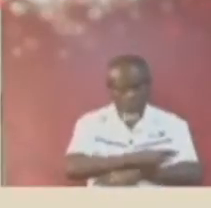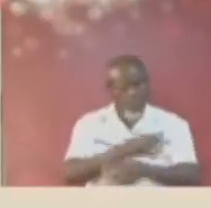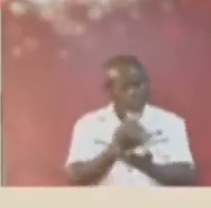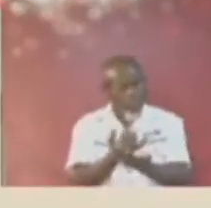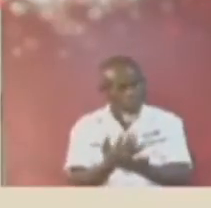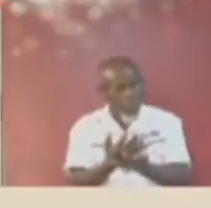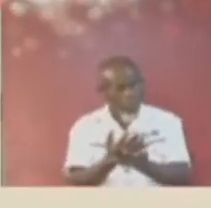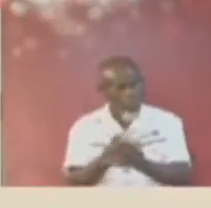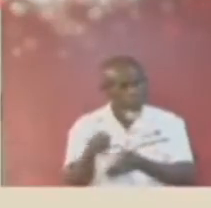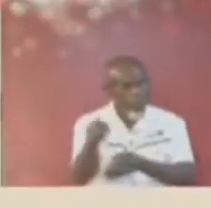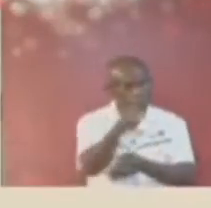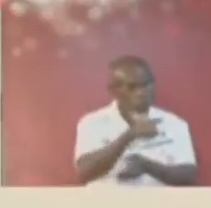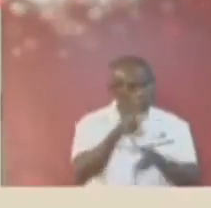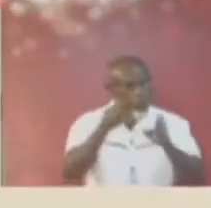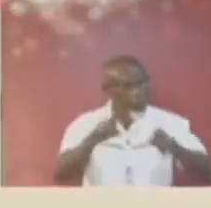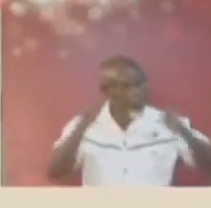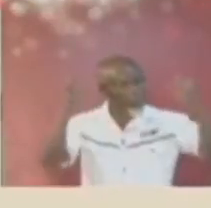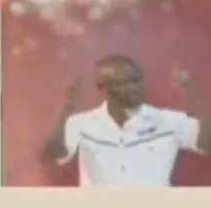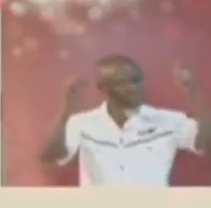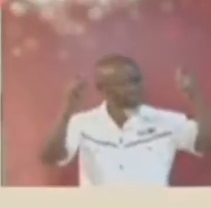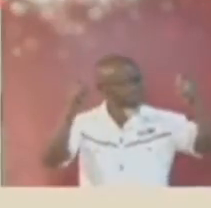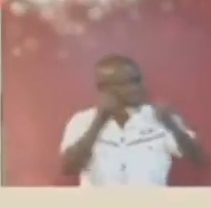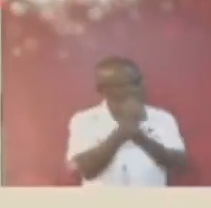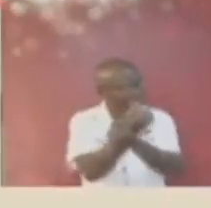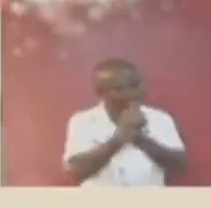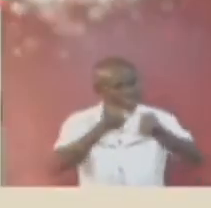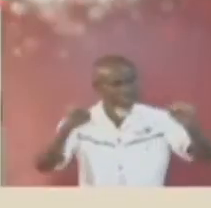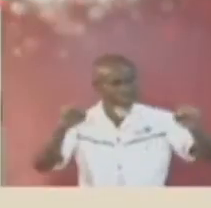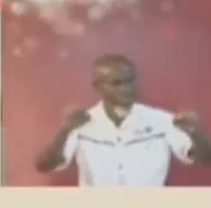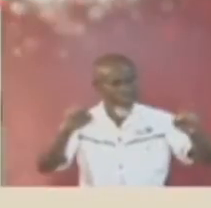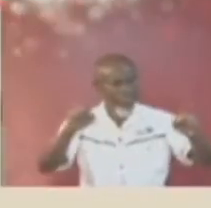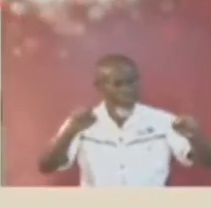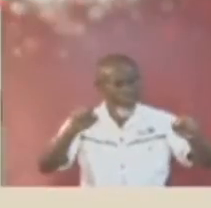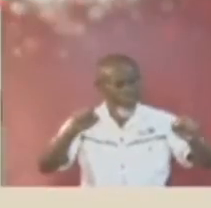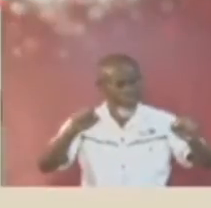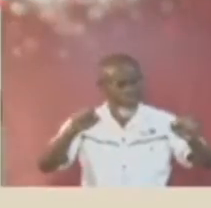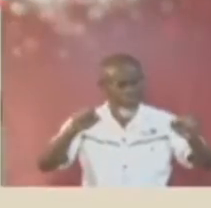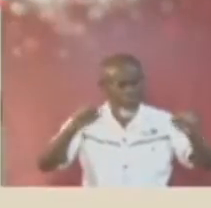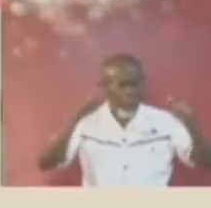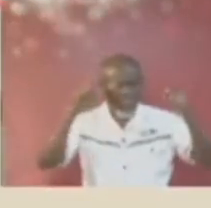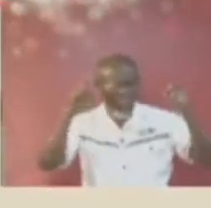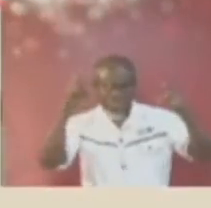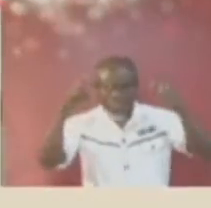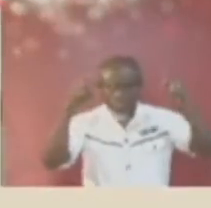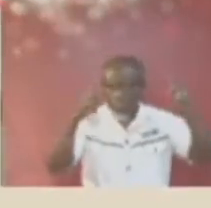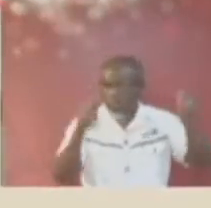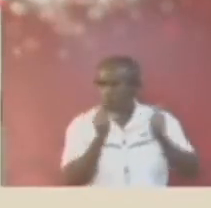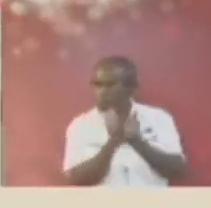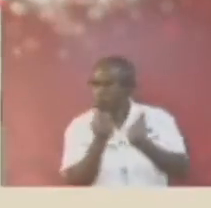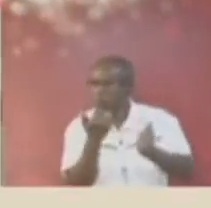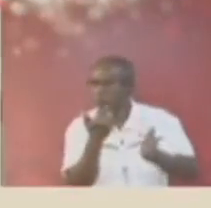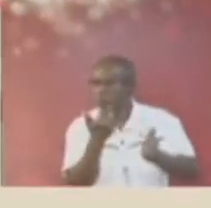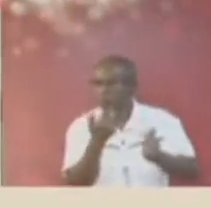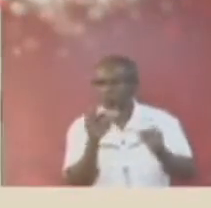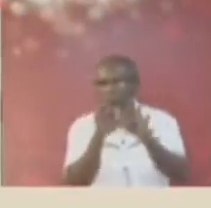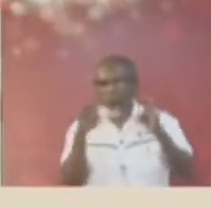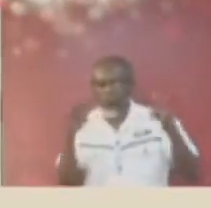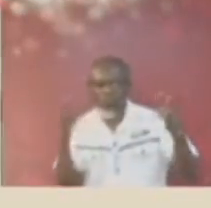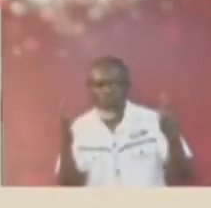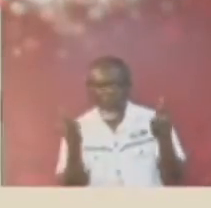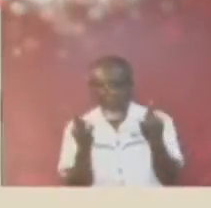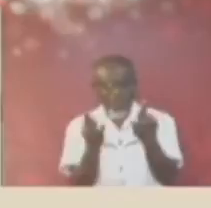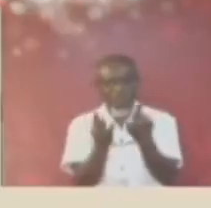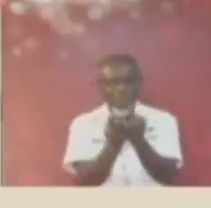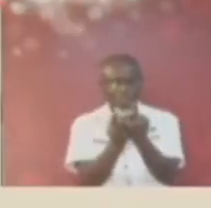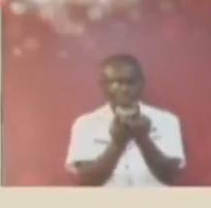safely. Celebrate with those in your household, please. As you go about with your preparations, please follow all